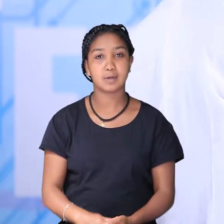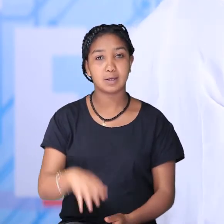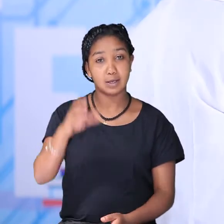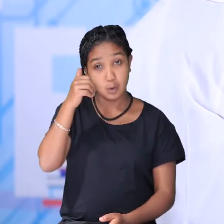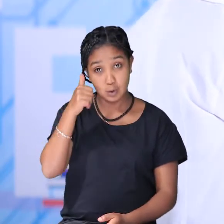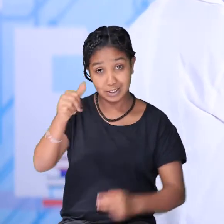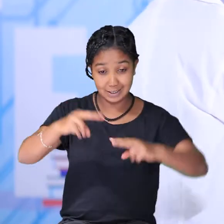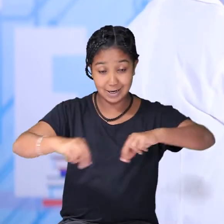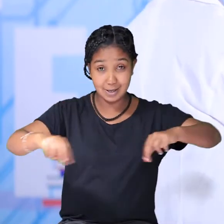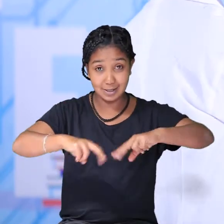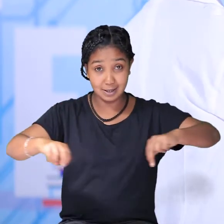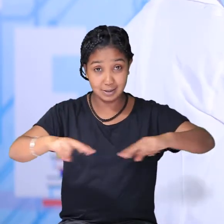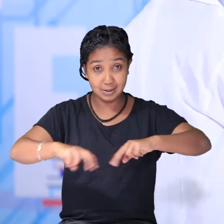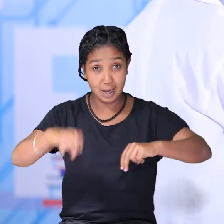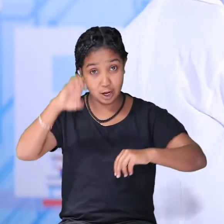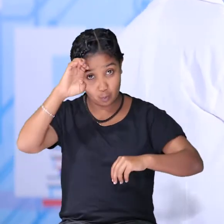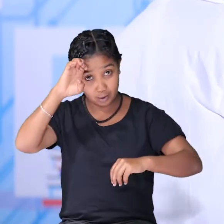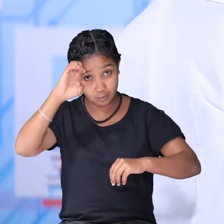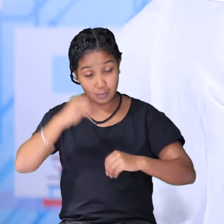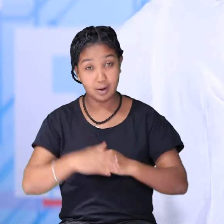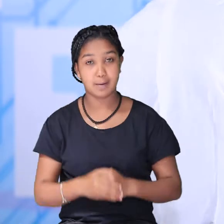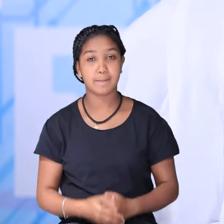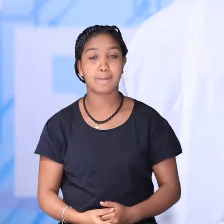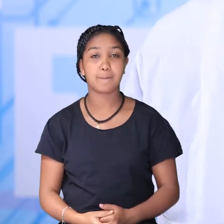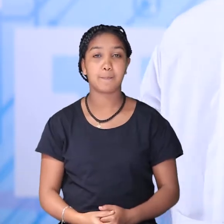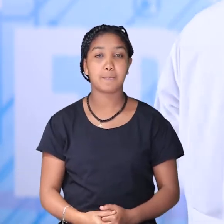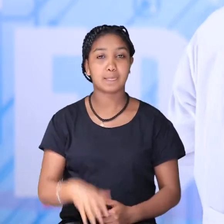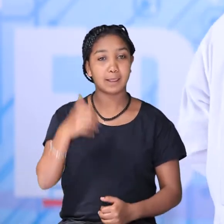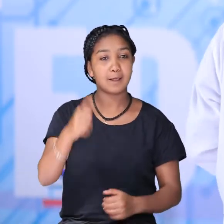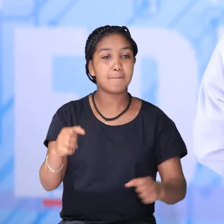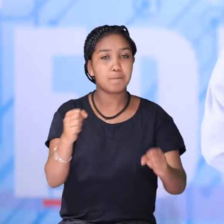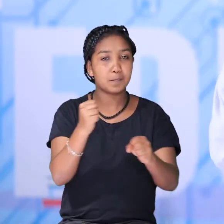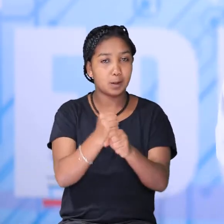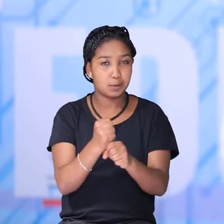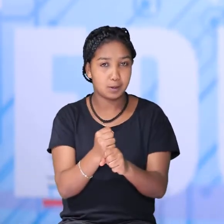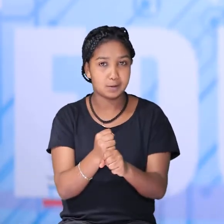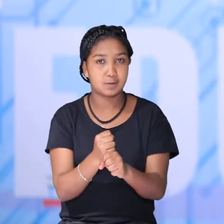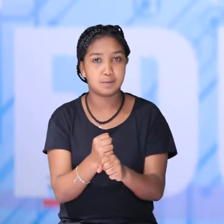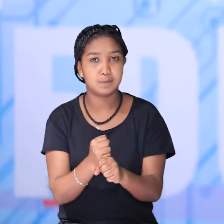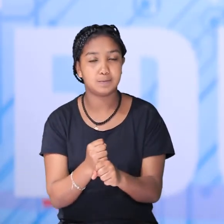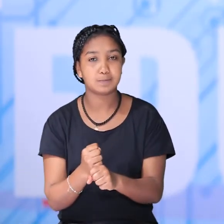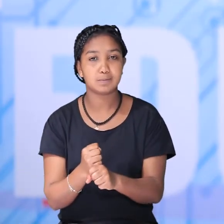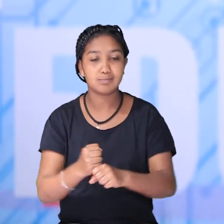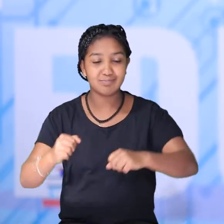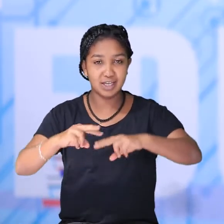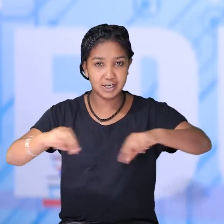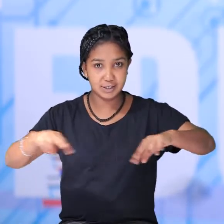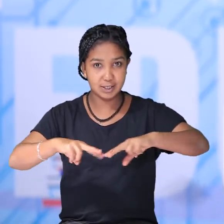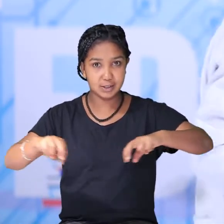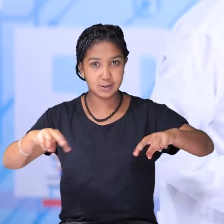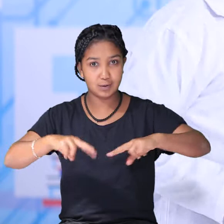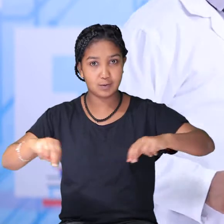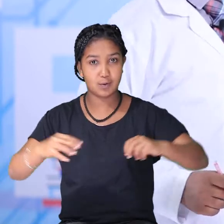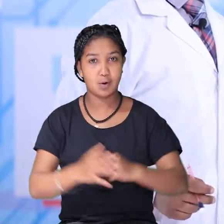On his research, Edward Tolman, he conducted a research